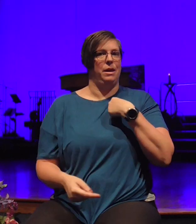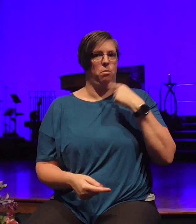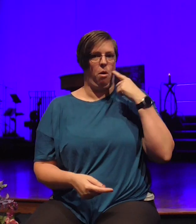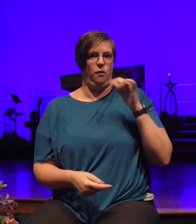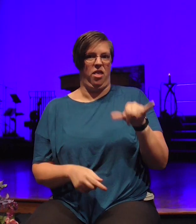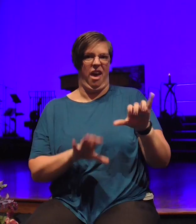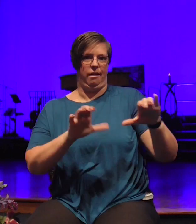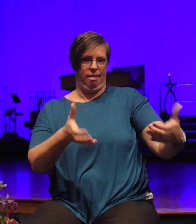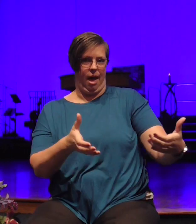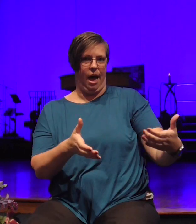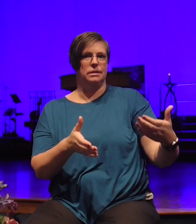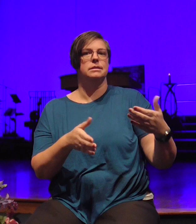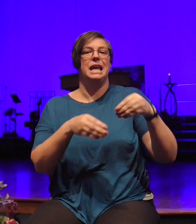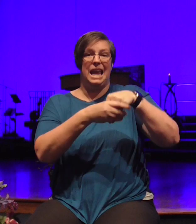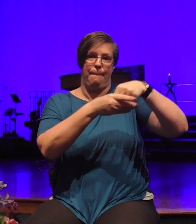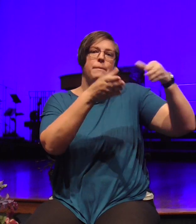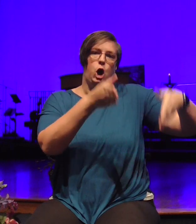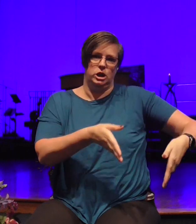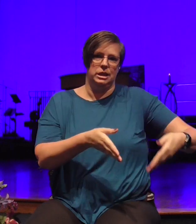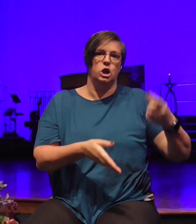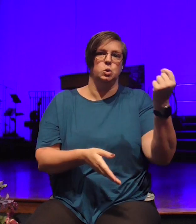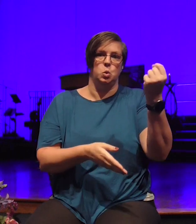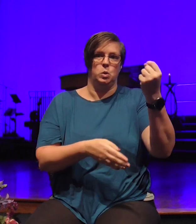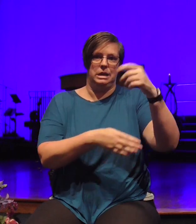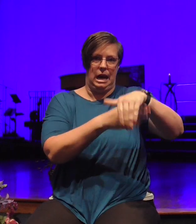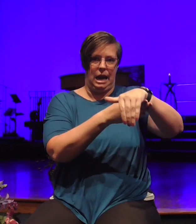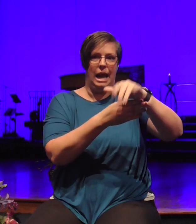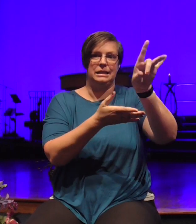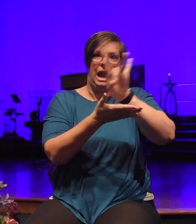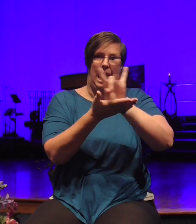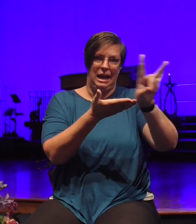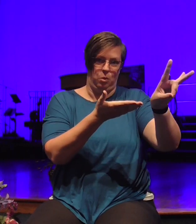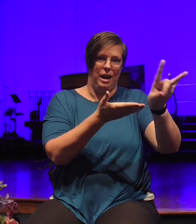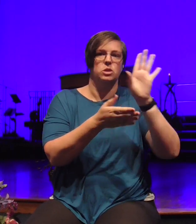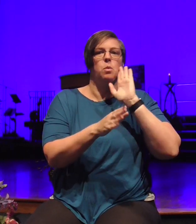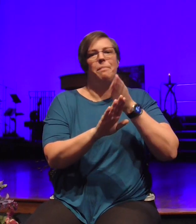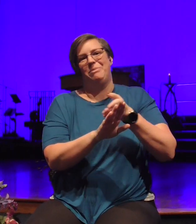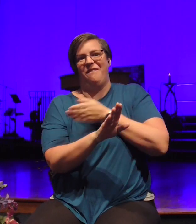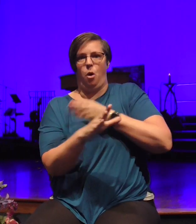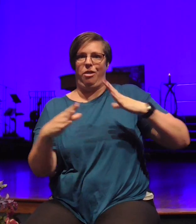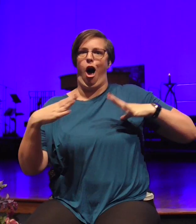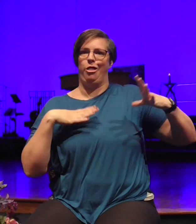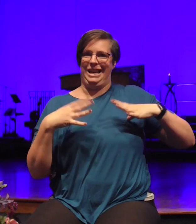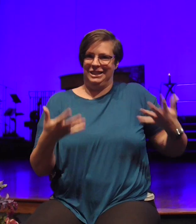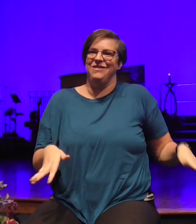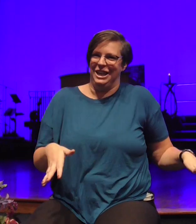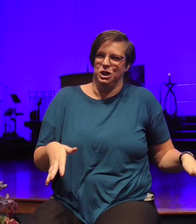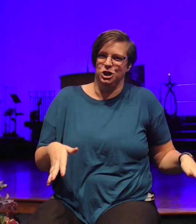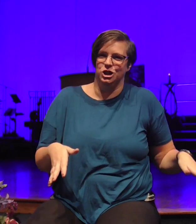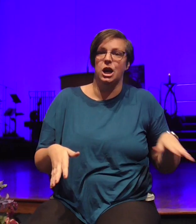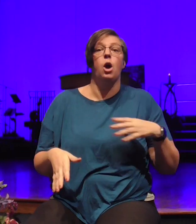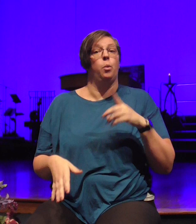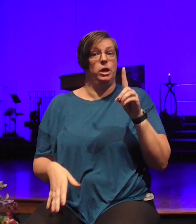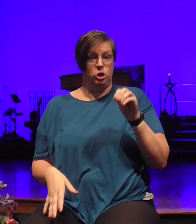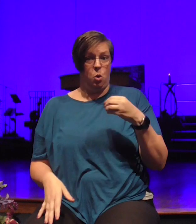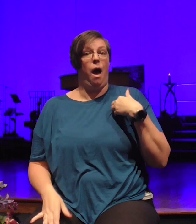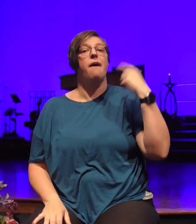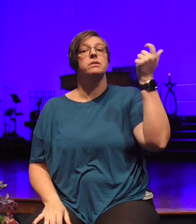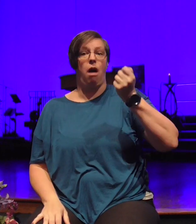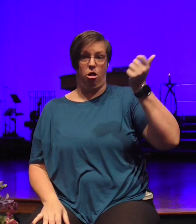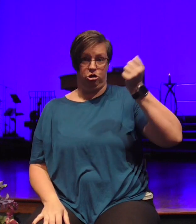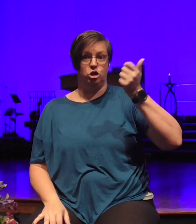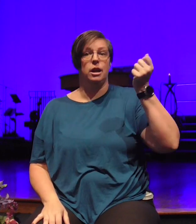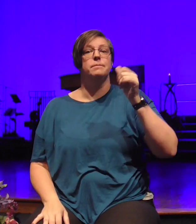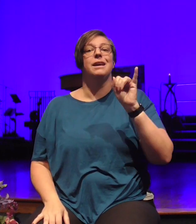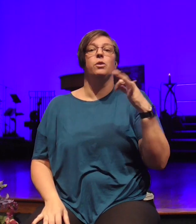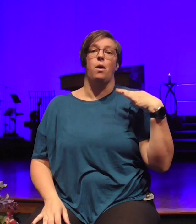in person here on Tuesday nights. 8 weeks will be done before the holidays. And we do have scholarships available. If you'd